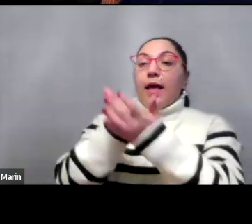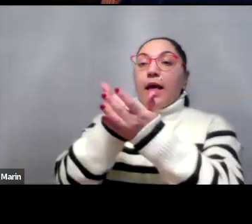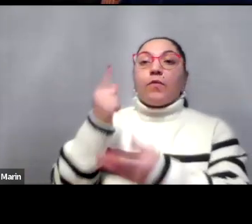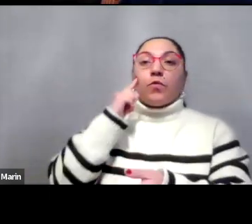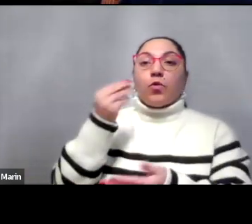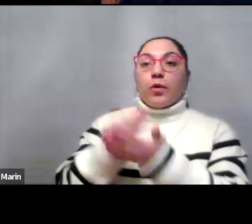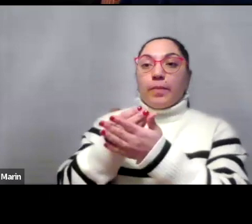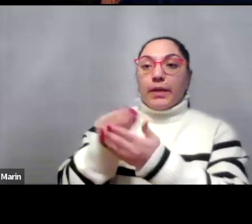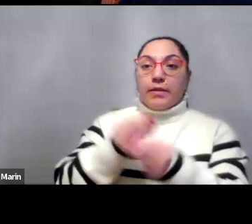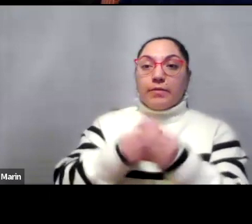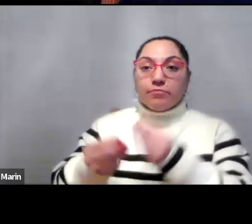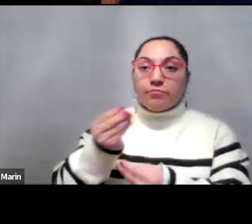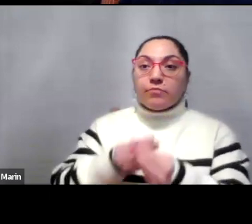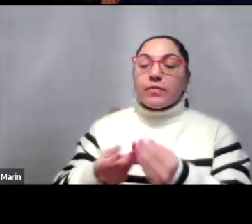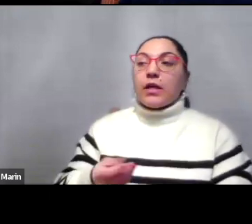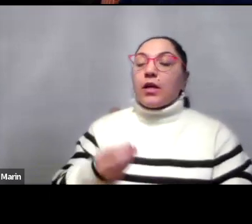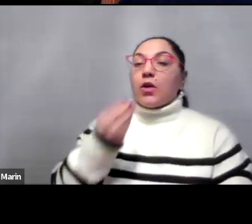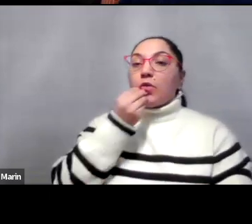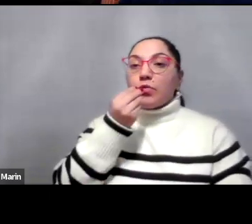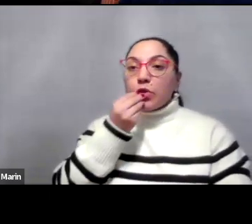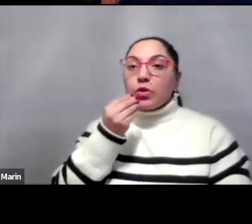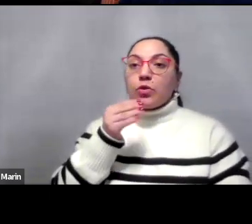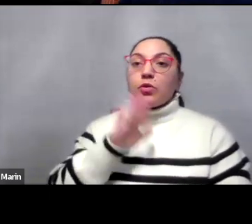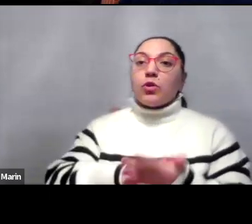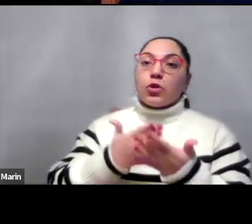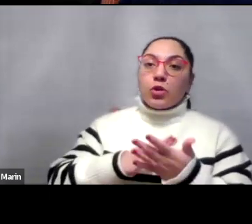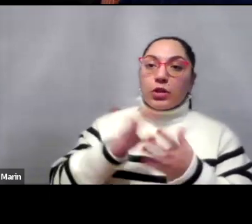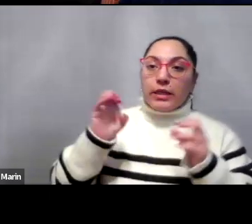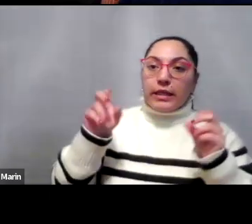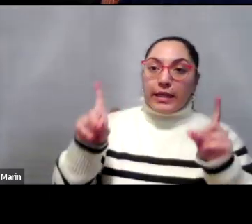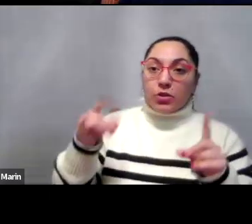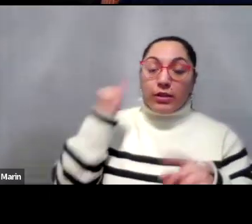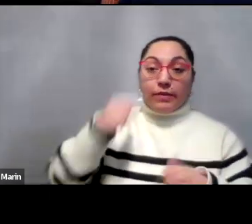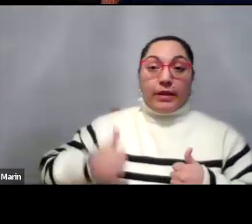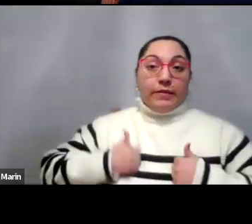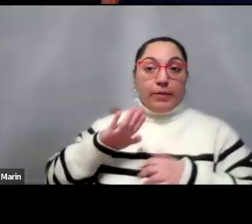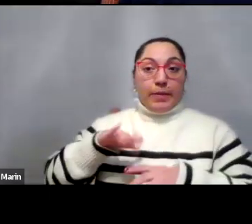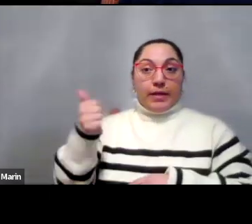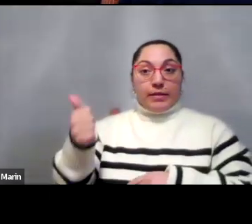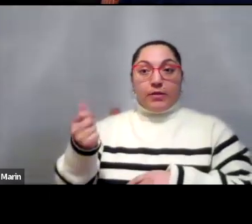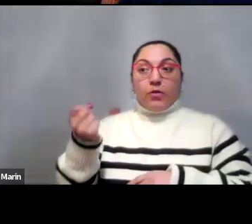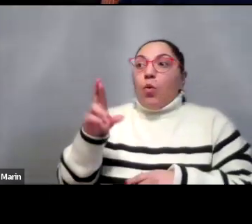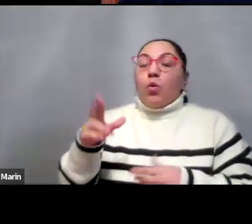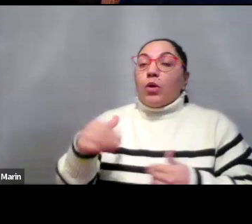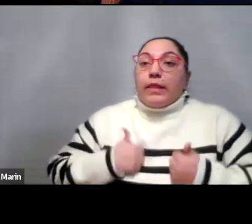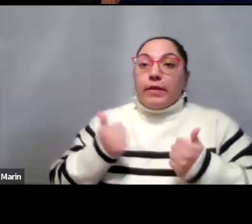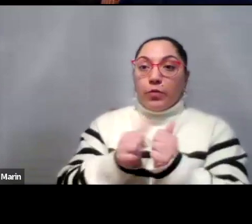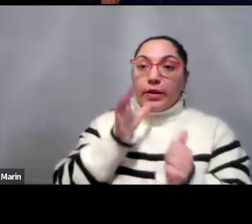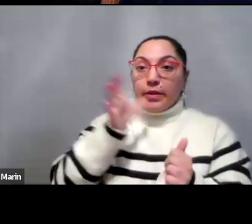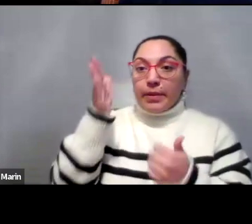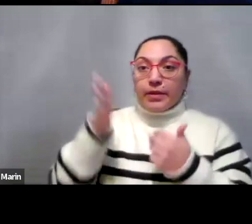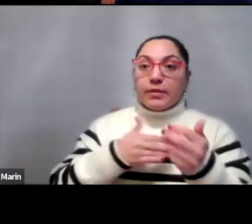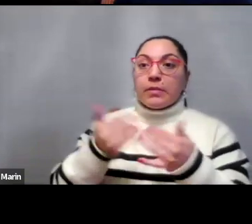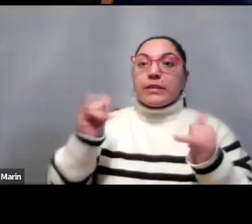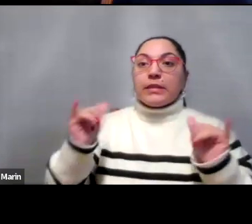budgeting, meal planning and cooking education if they're living on their own or living with mom and dad. We really